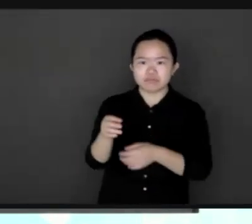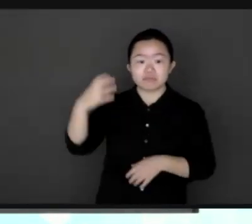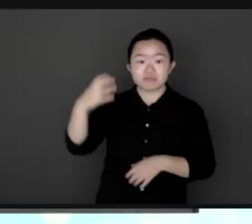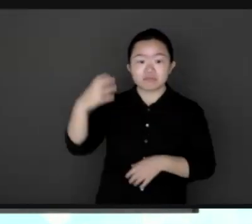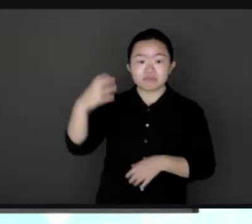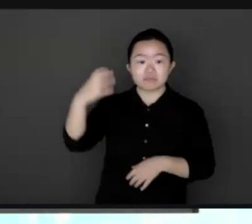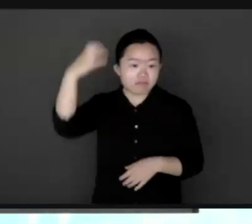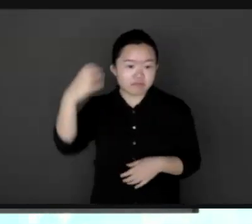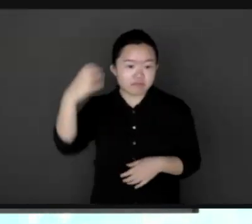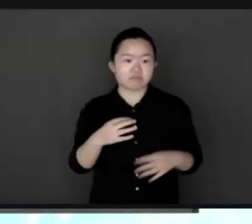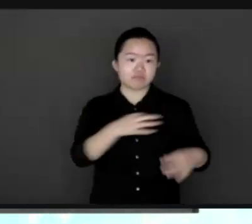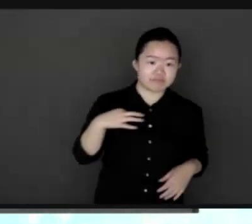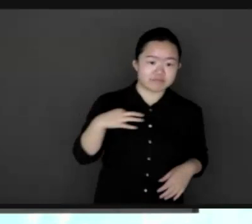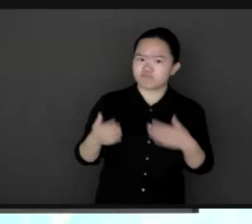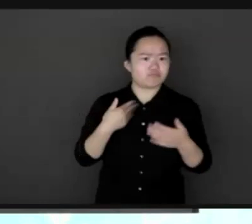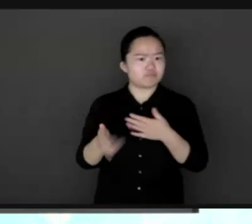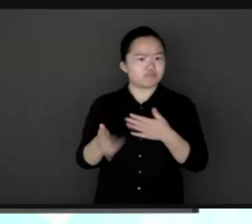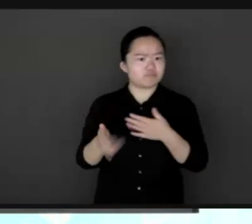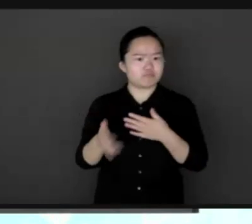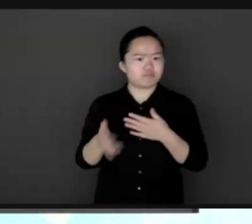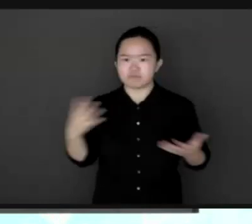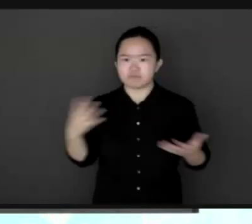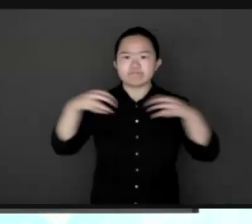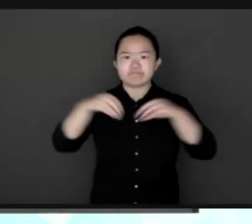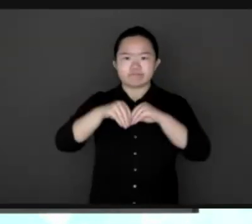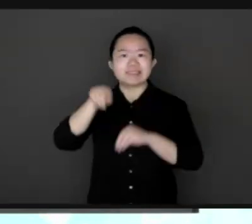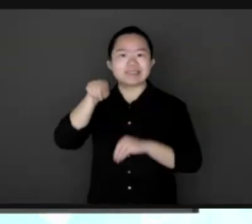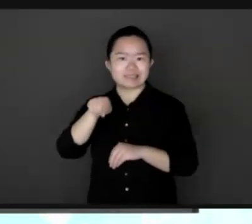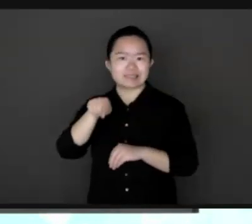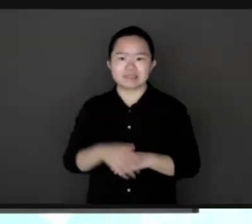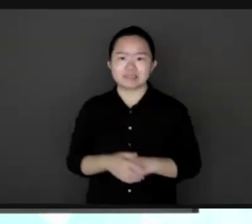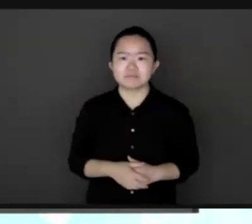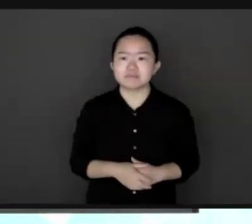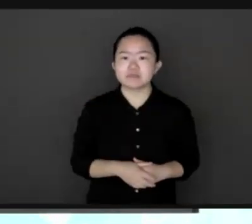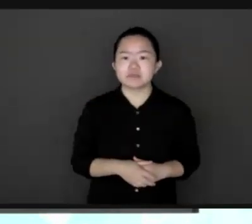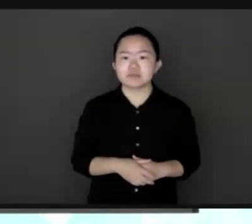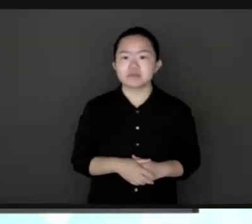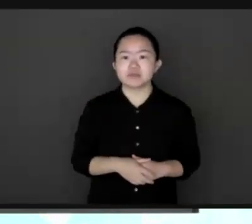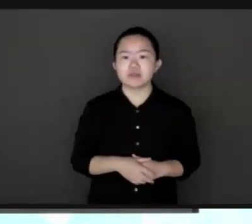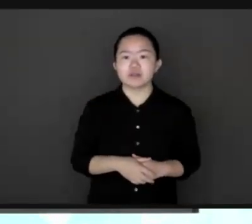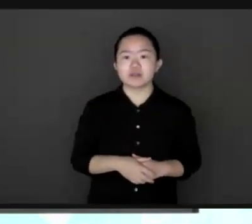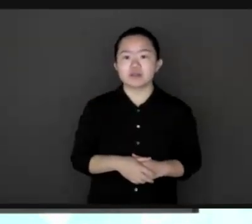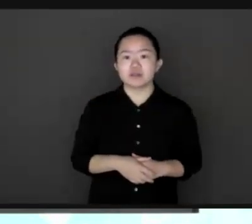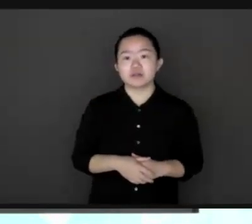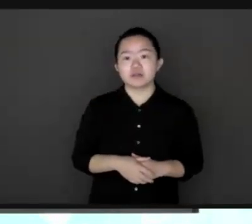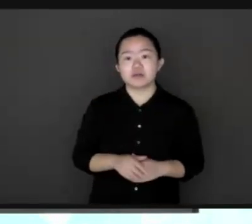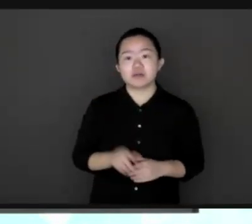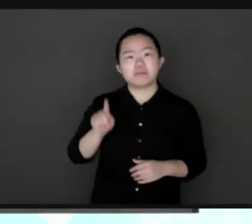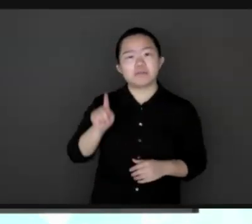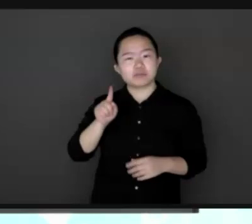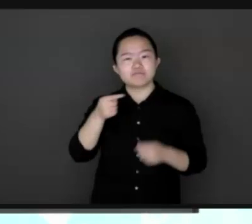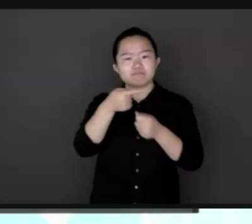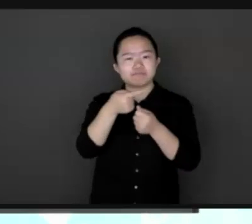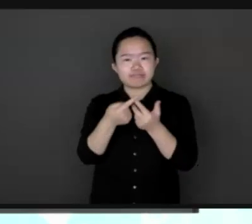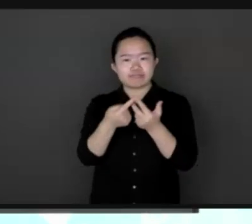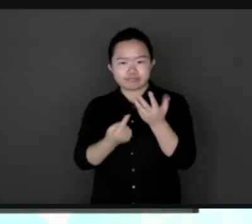so on. And the presumed conformance of the Accessibility Act will be stated in the updated 301/549 that we are working